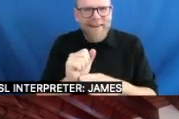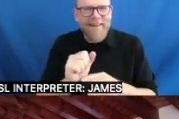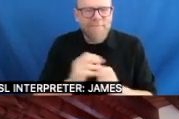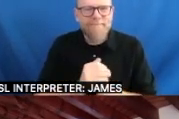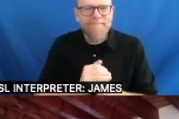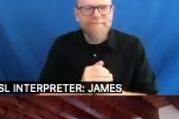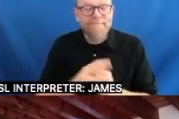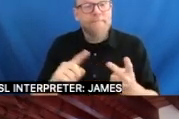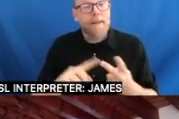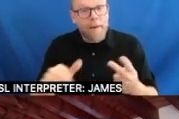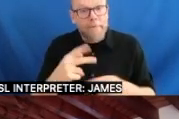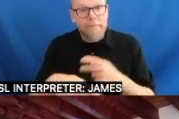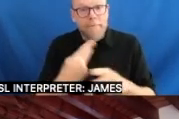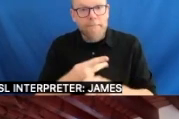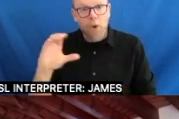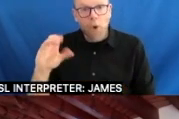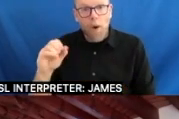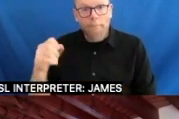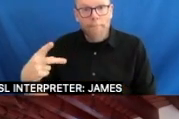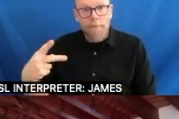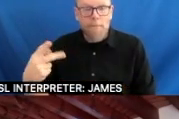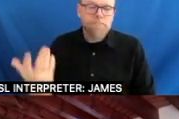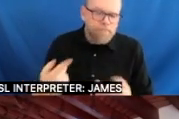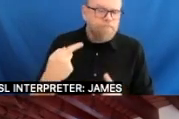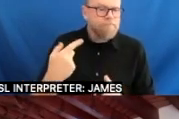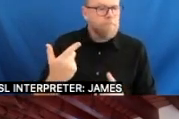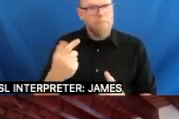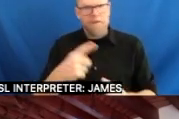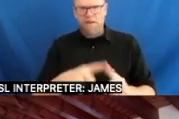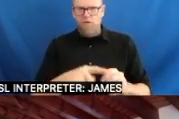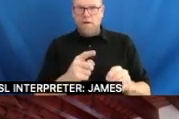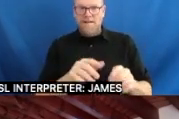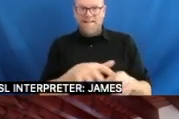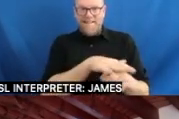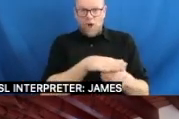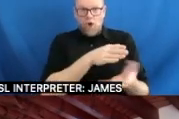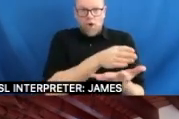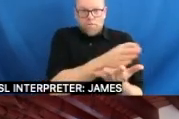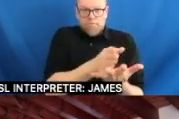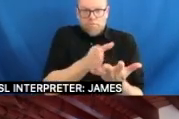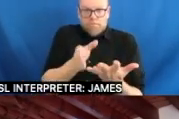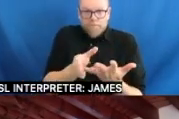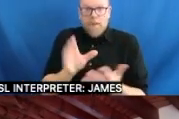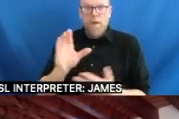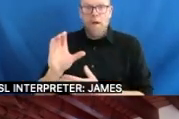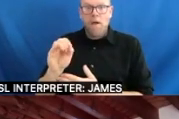Another type of co-ops, when we're talking about co-op sectors, is consumer cooperatives. So, when it